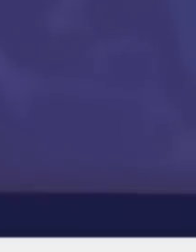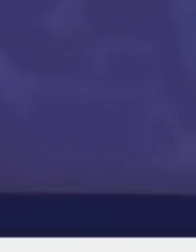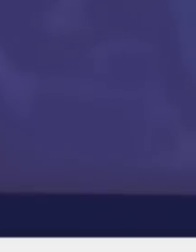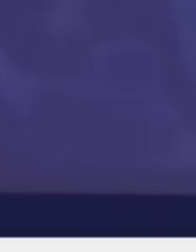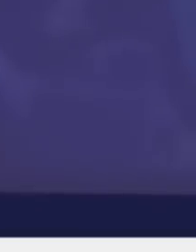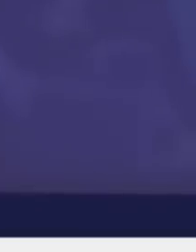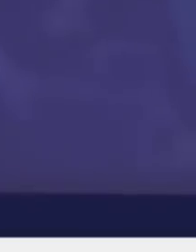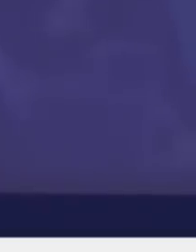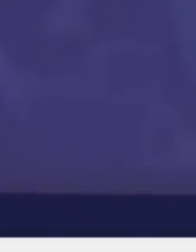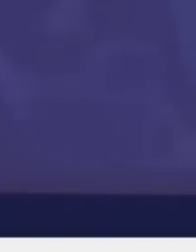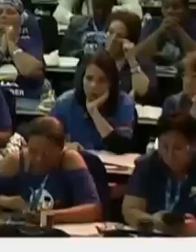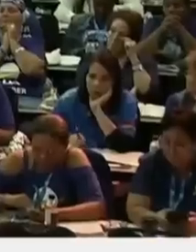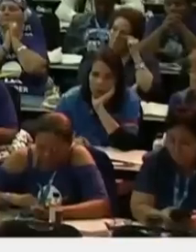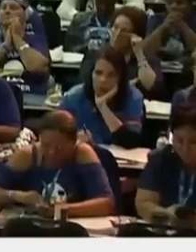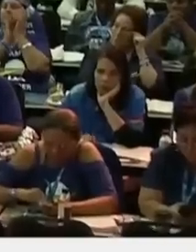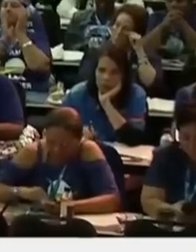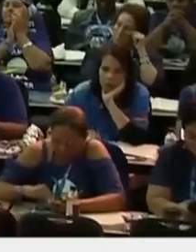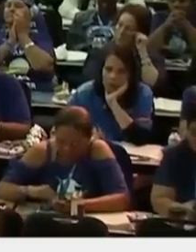That is a massive reversal.